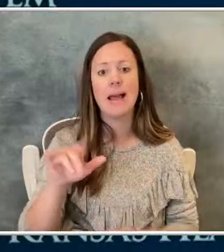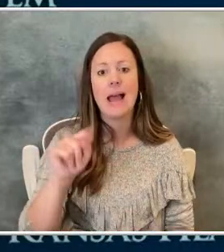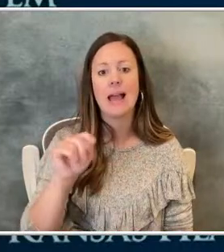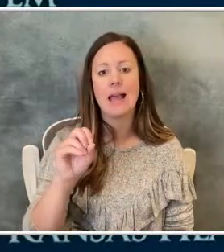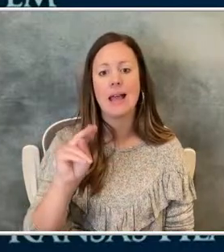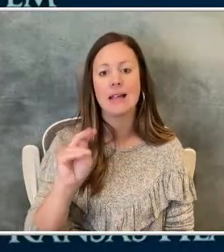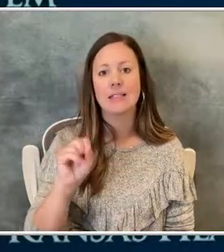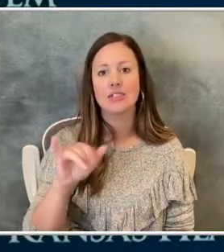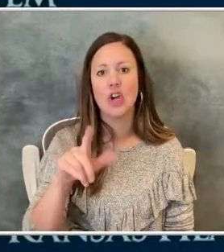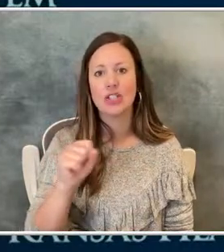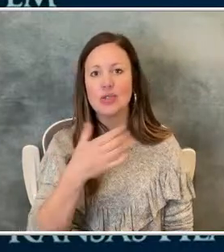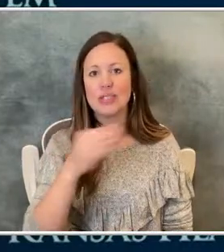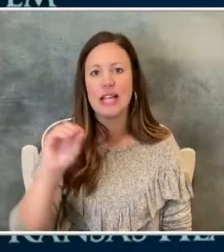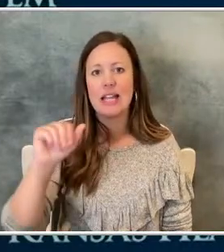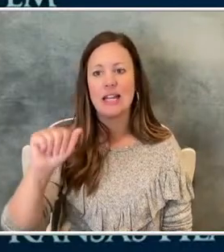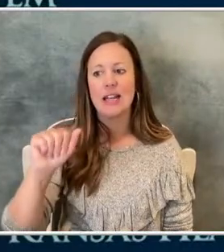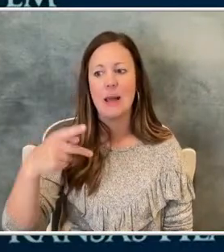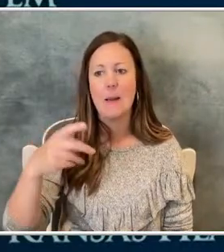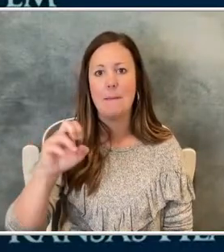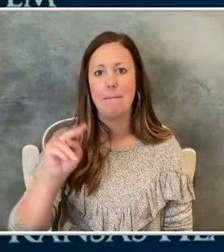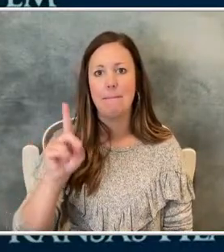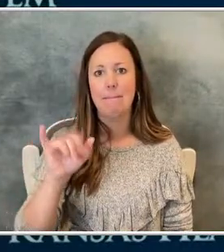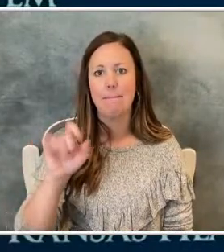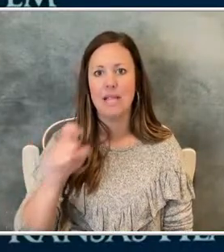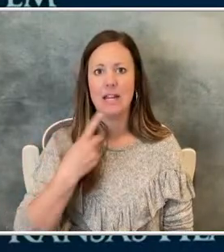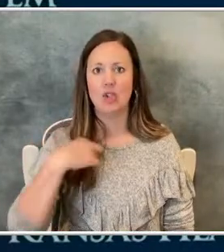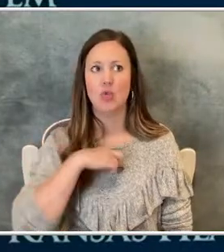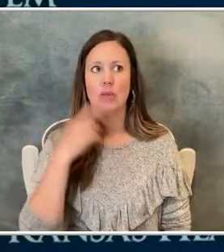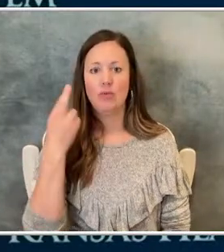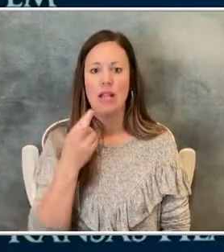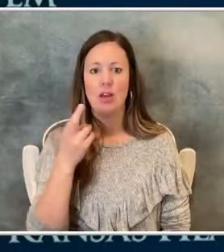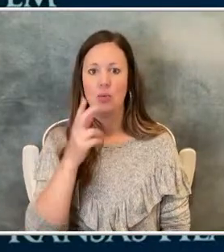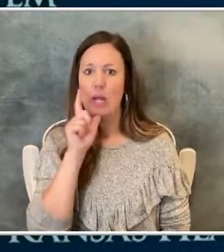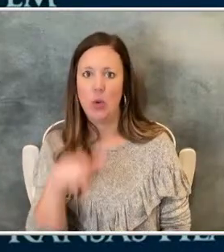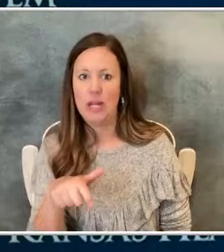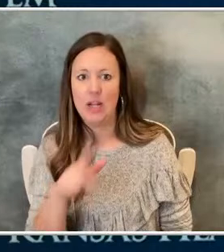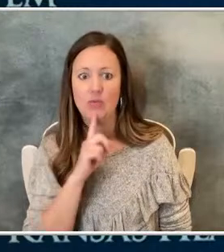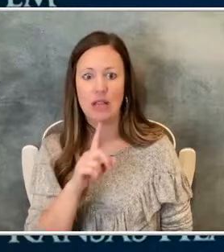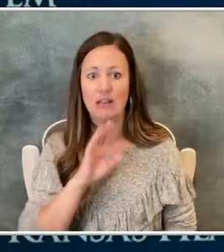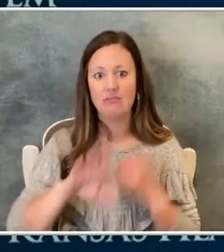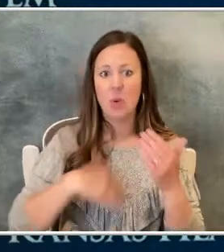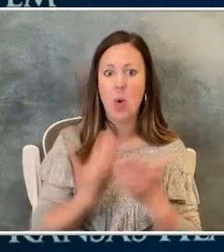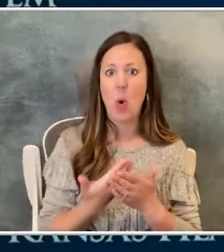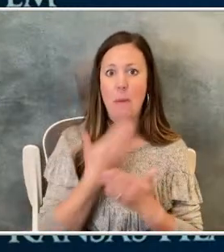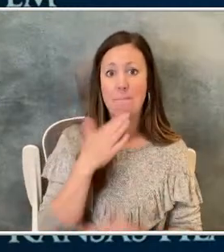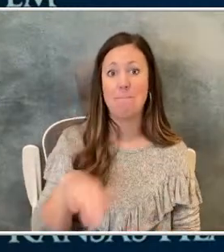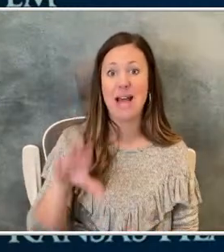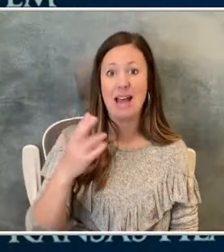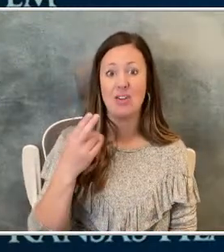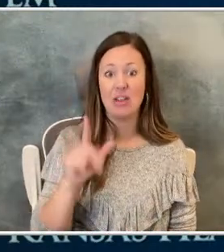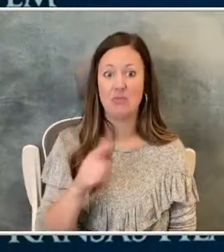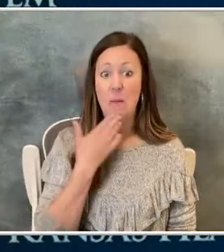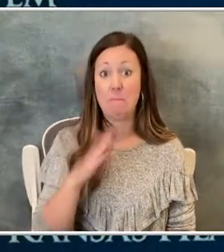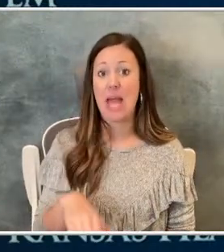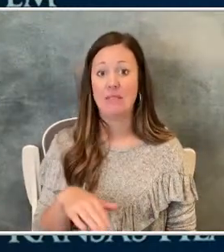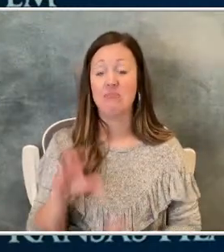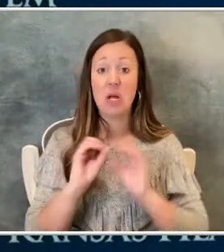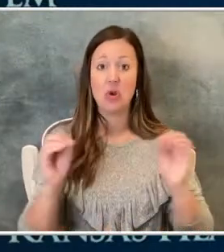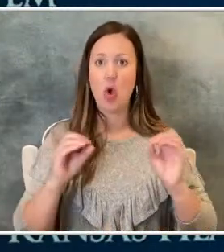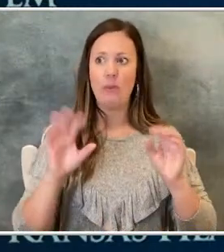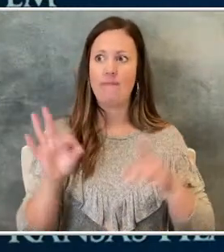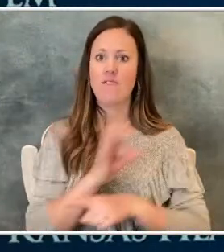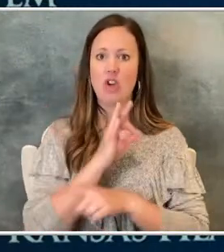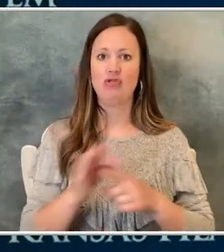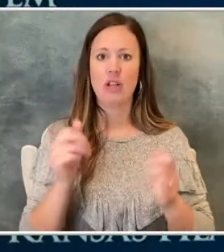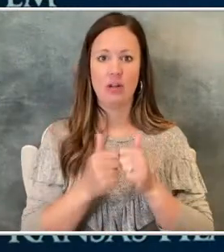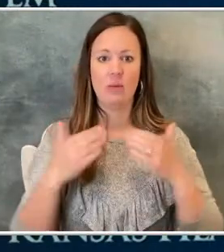need them. There is no good bad cholesterol. All bad really is bad, has no physiological function. And if you listen